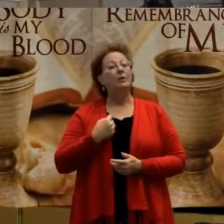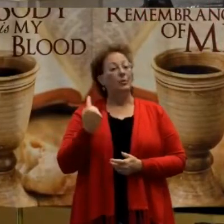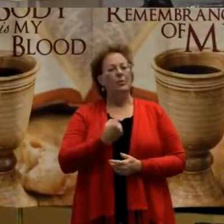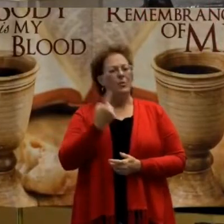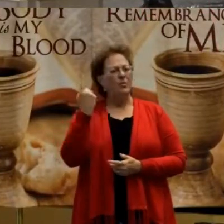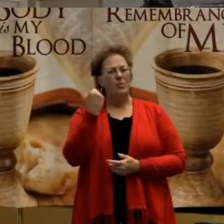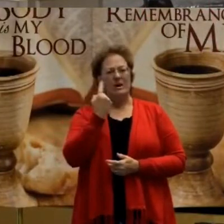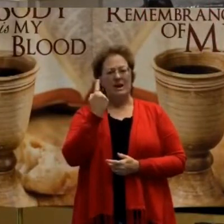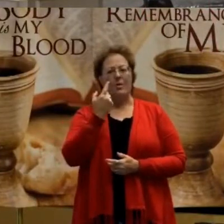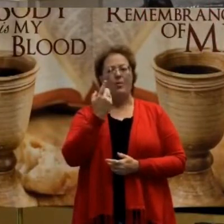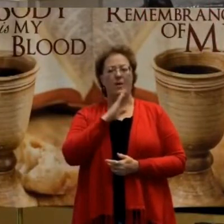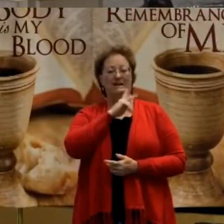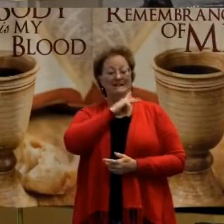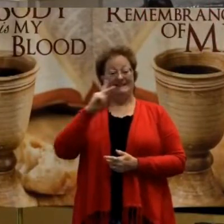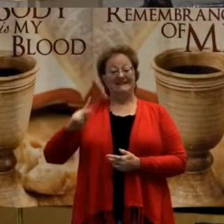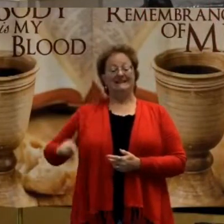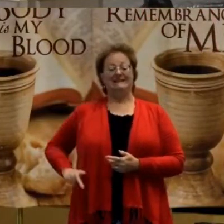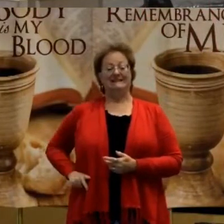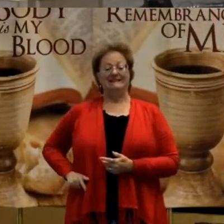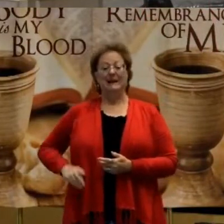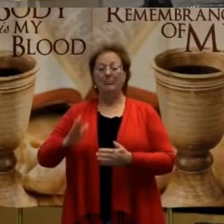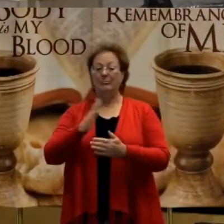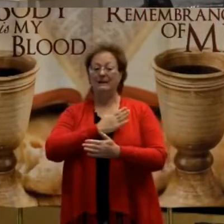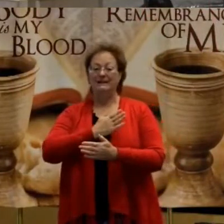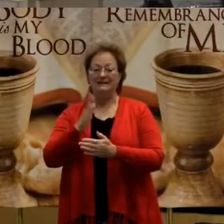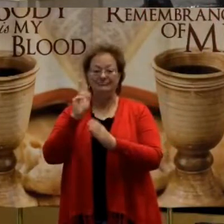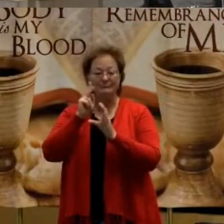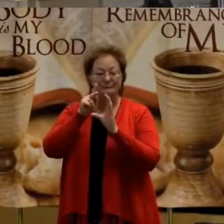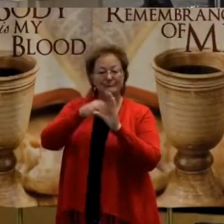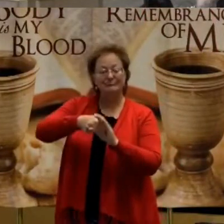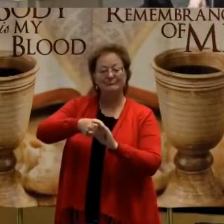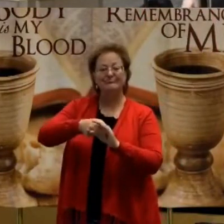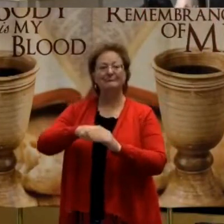we invite you to sing with us now as we worship him.